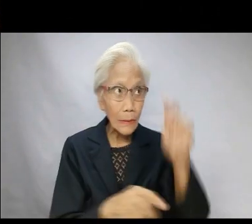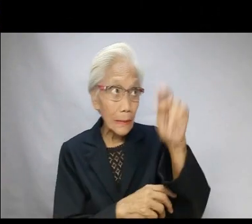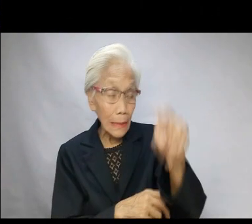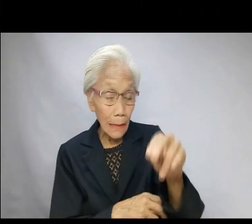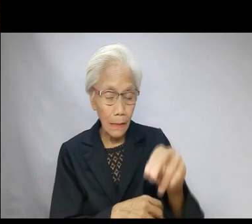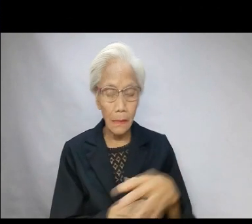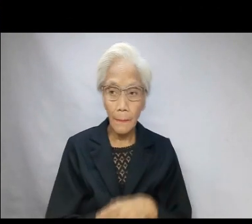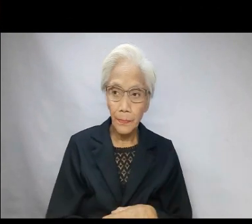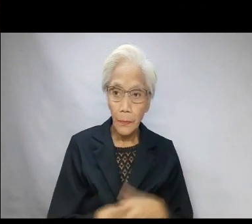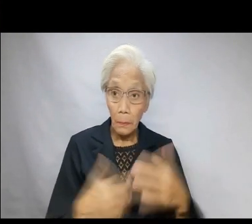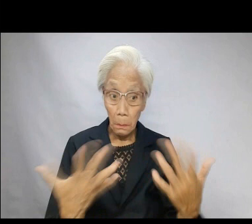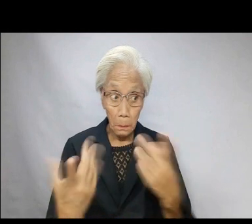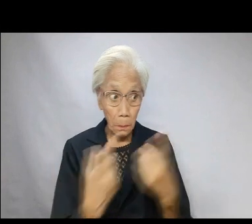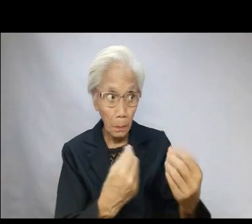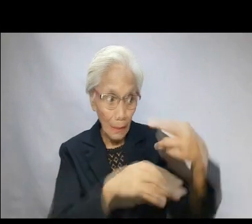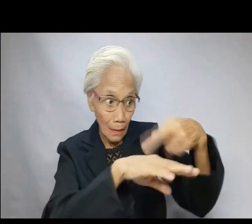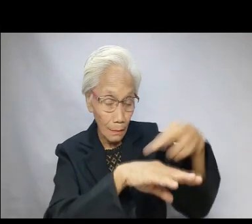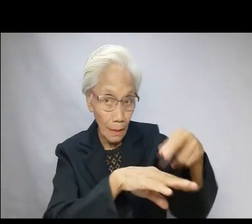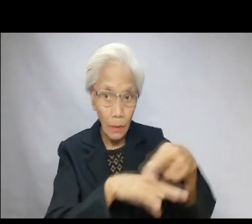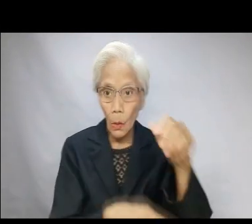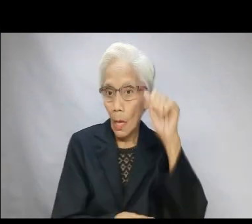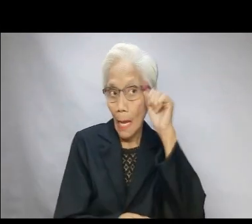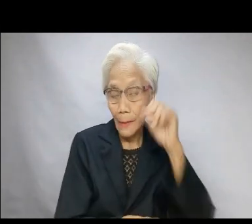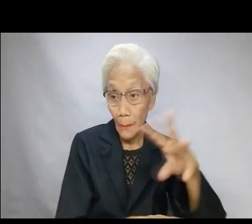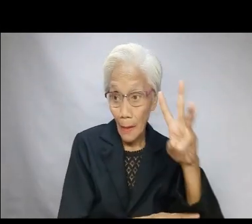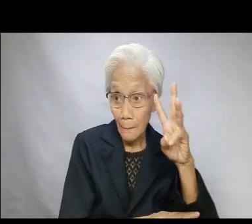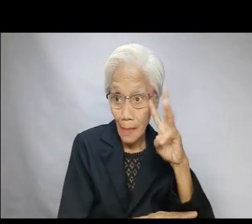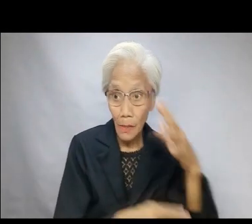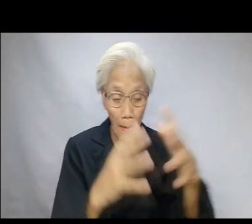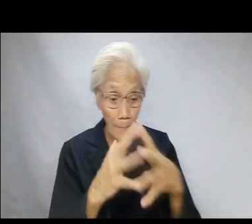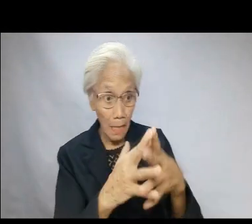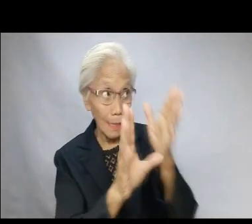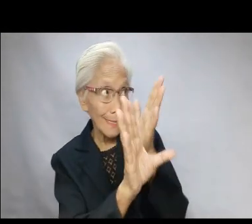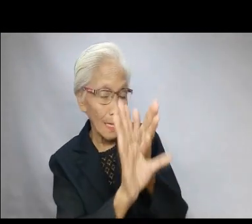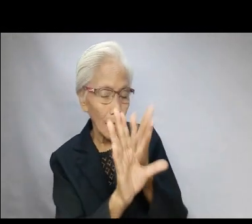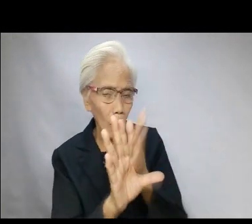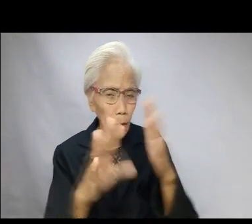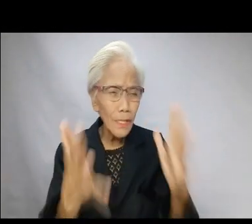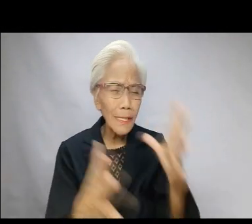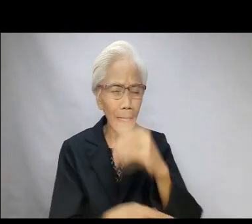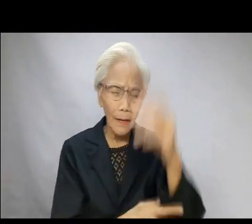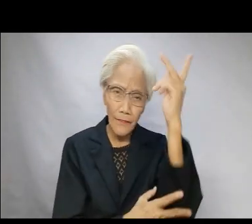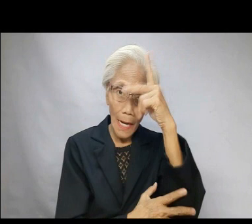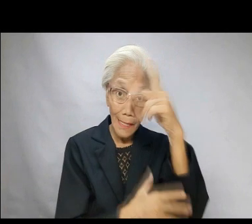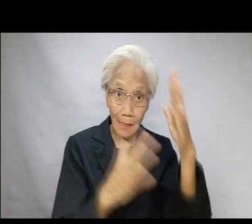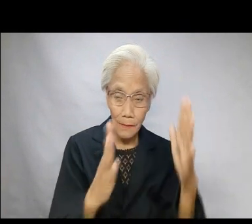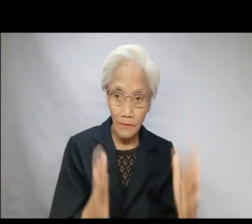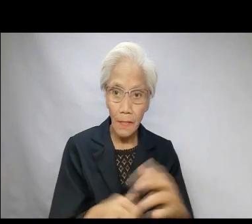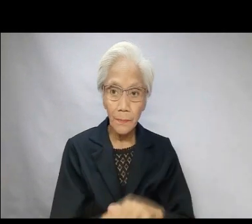for. To do this, we shall refer to Abraham Maslow, an American psychologist and